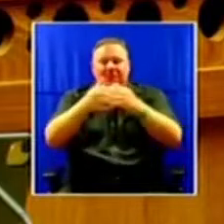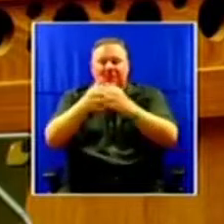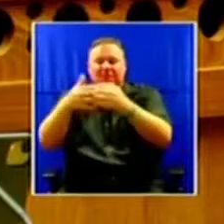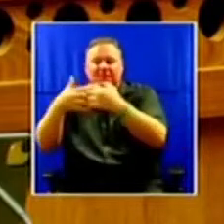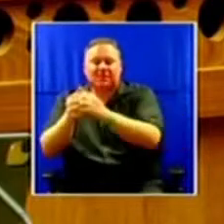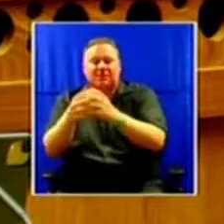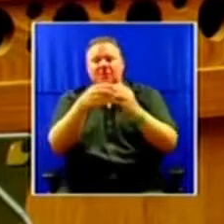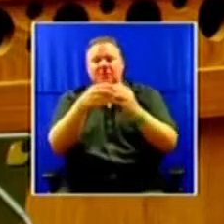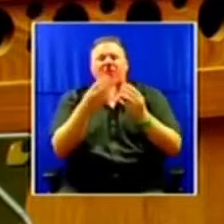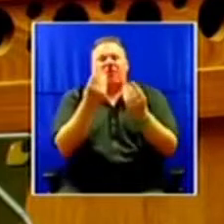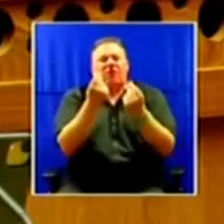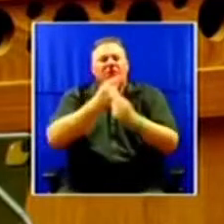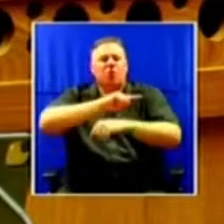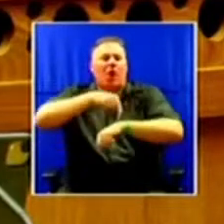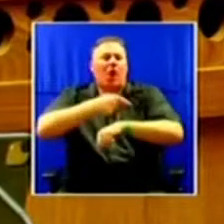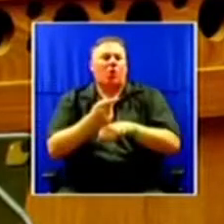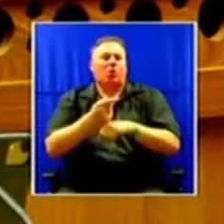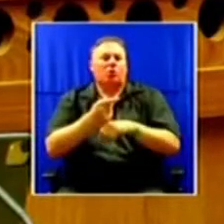that, in a flash.